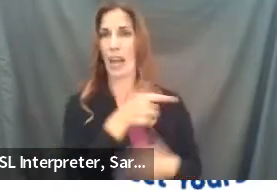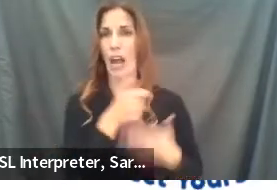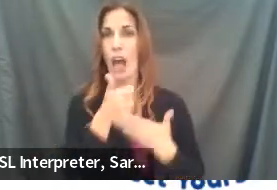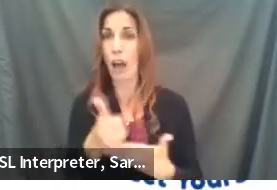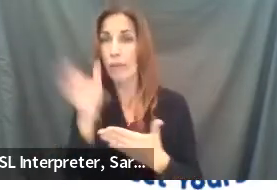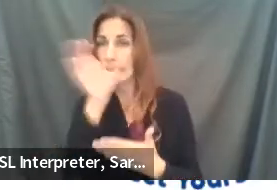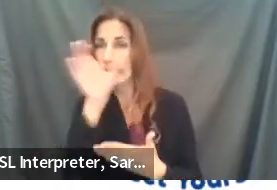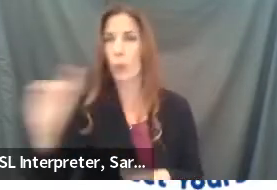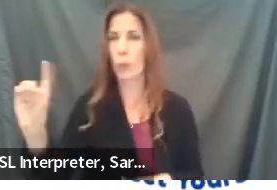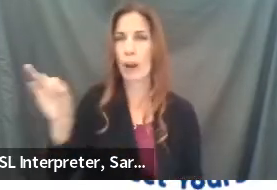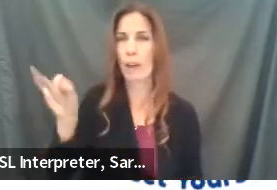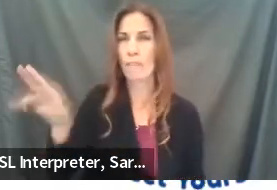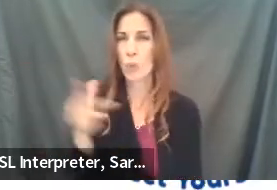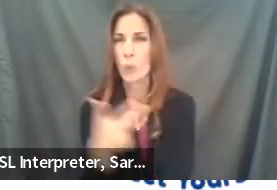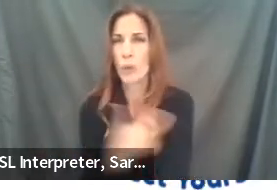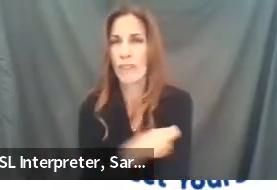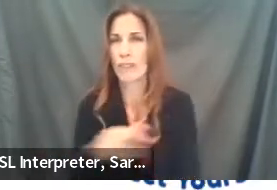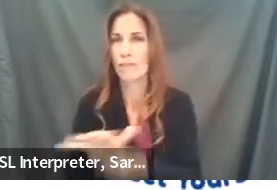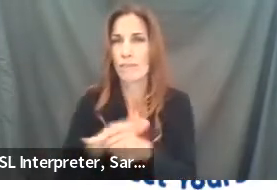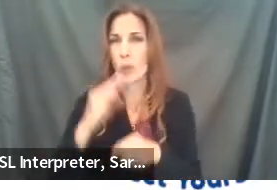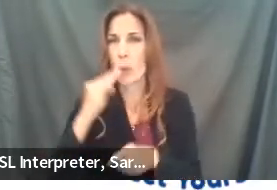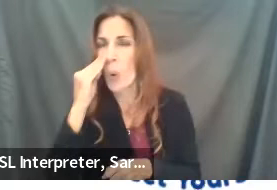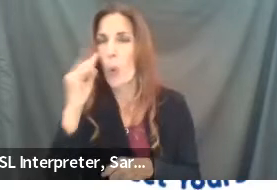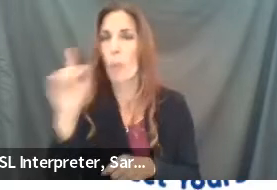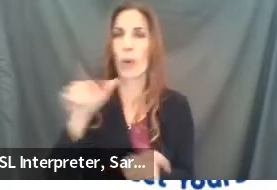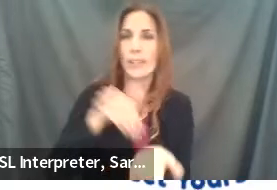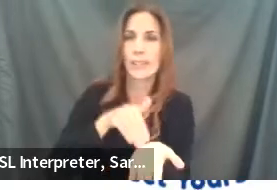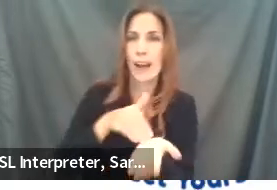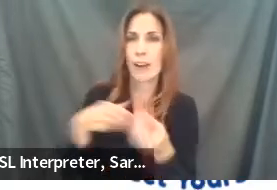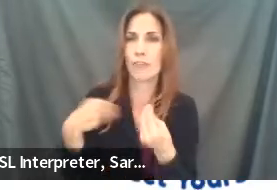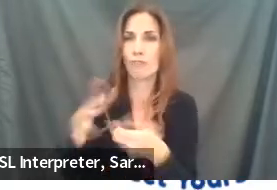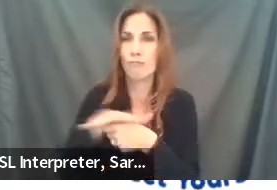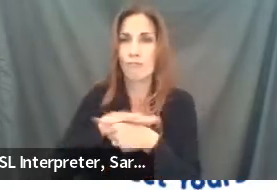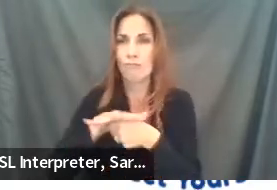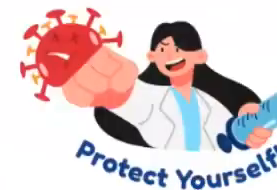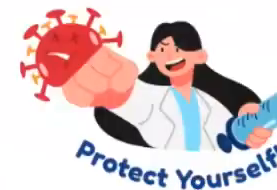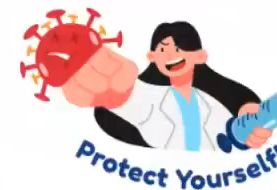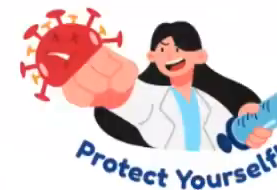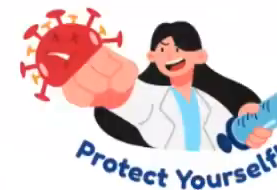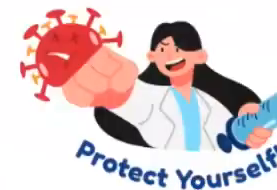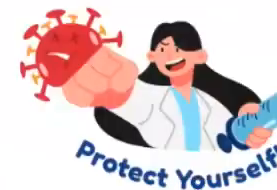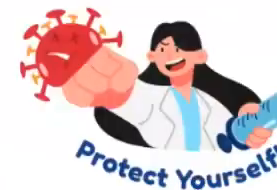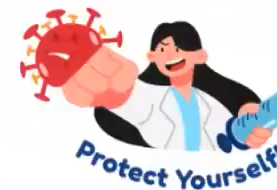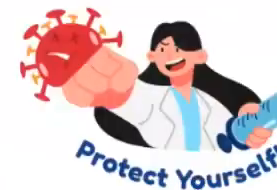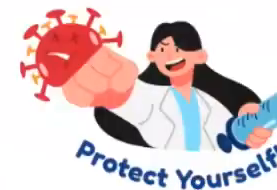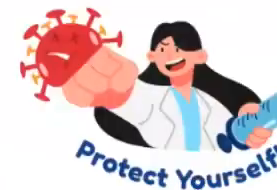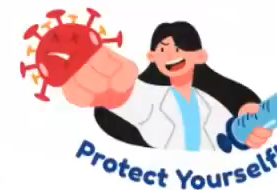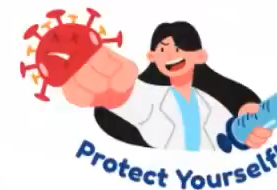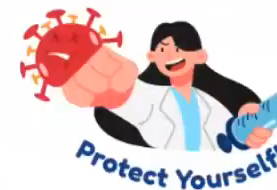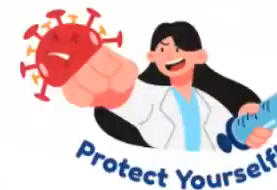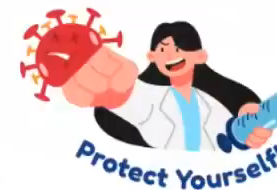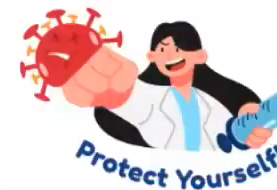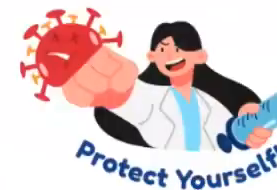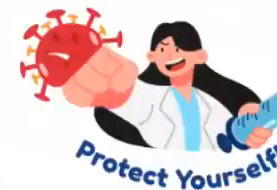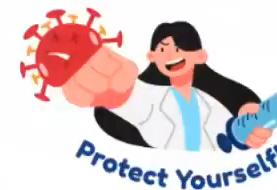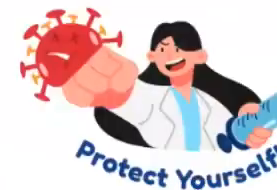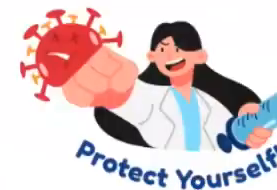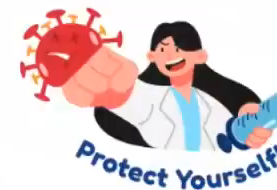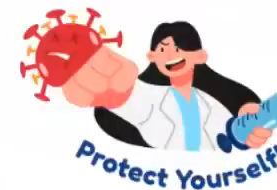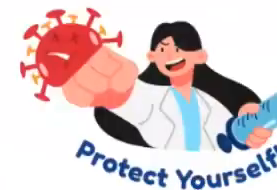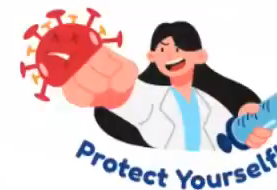flu vaccine and healthcare providers in your area. Again, that website is